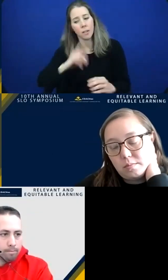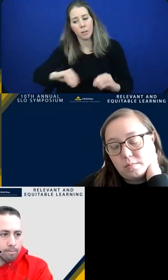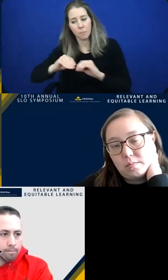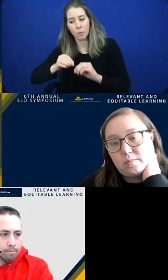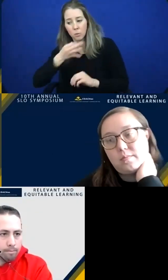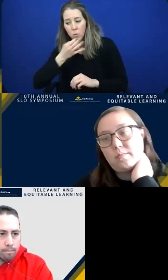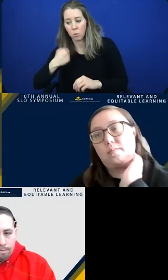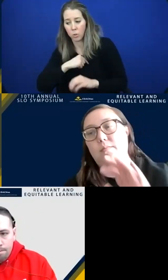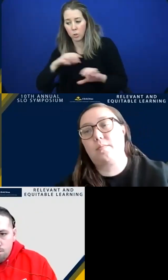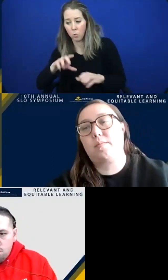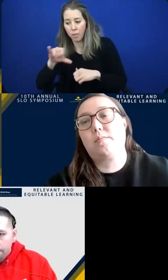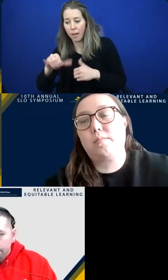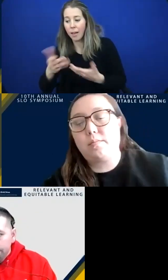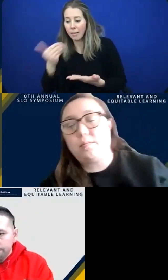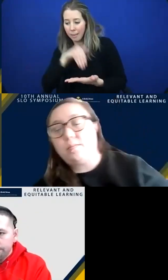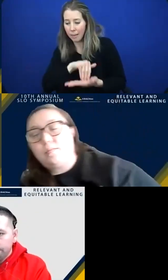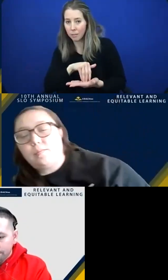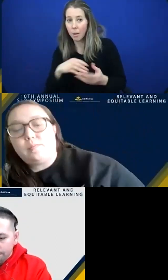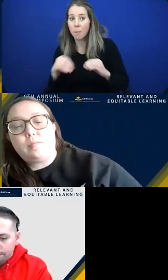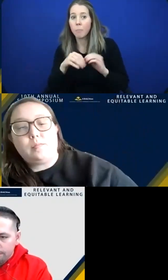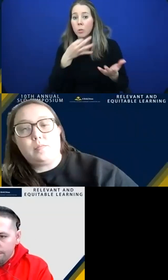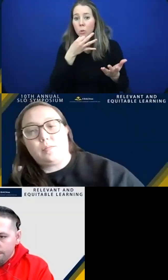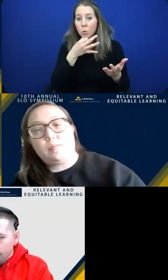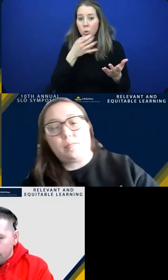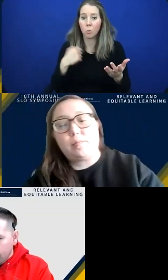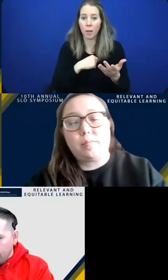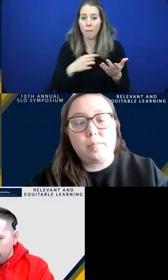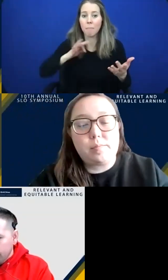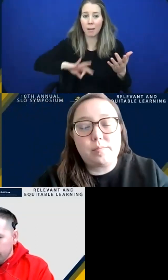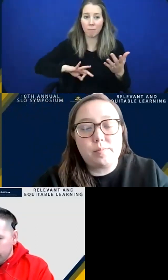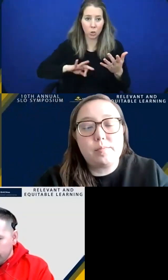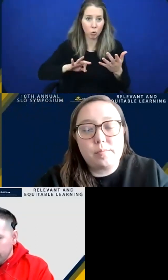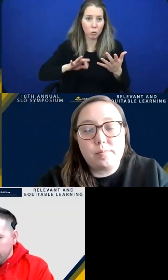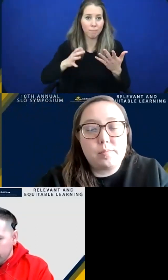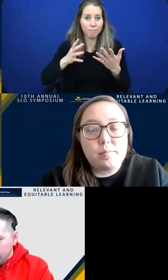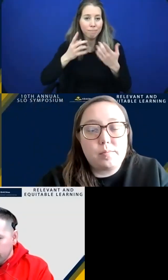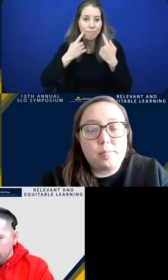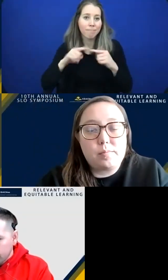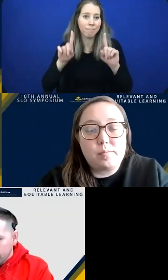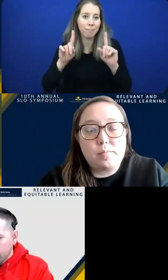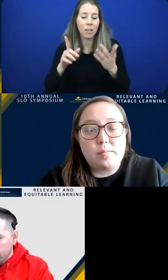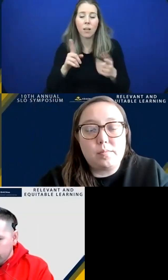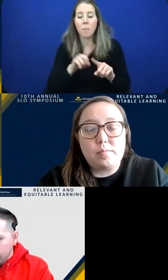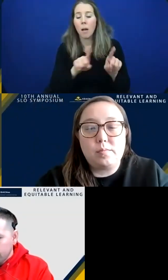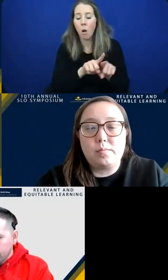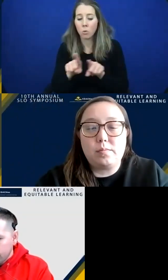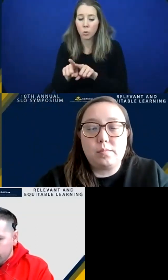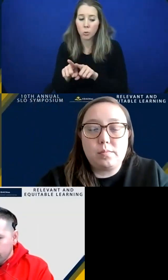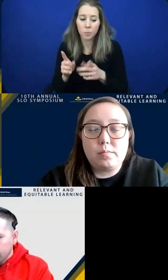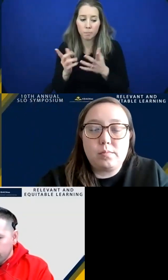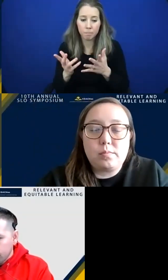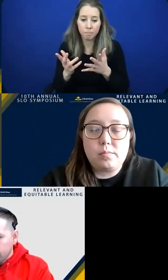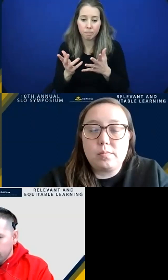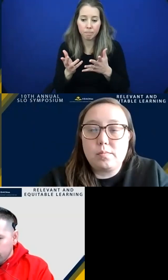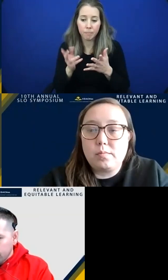that, again, the sooner we'll have beneficial byproducts in a lot of ways. But it'll also